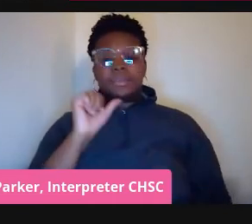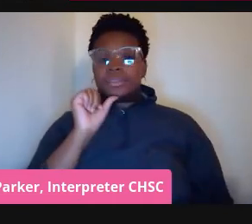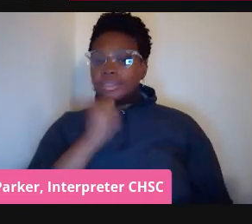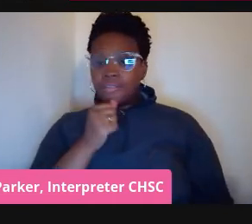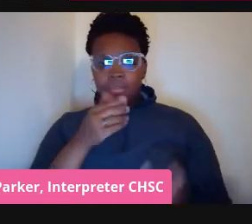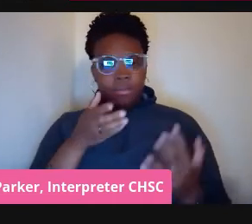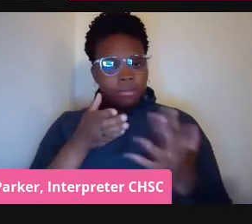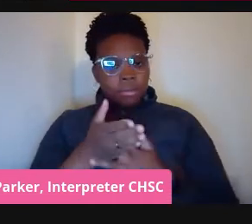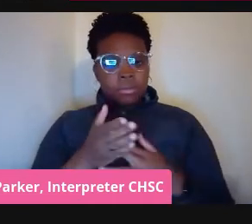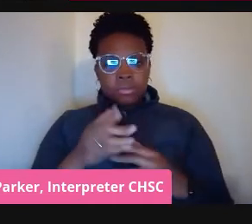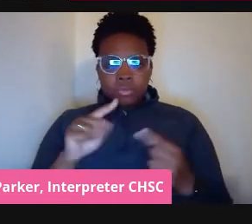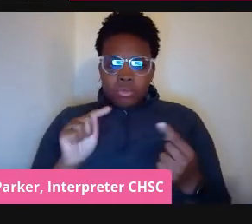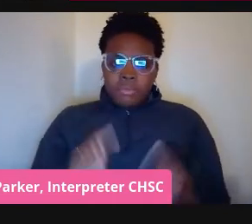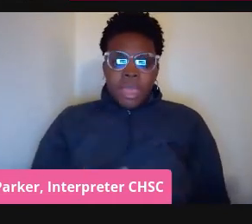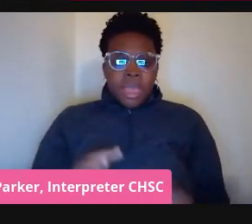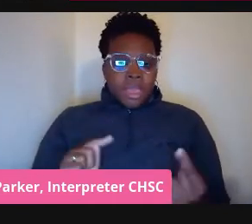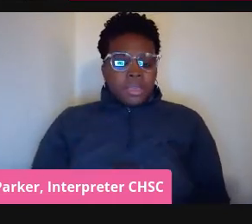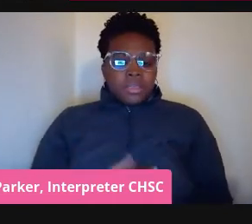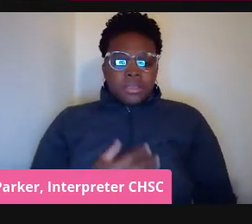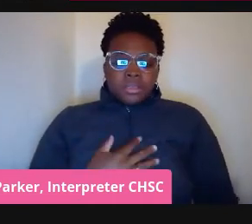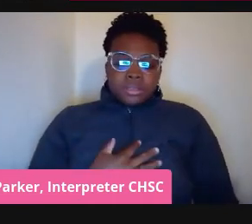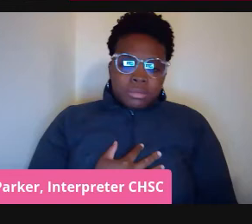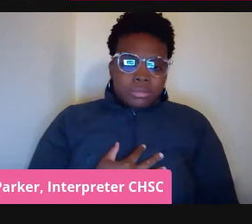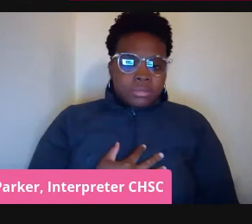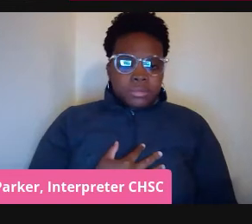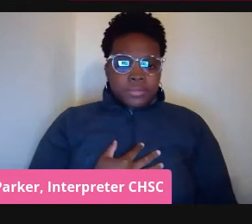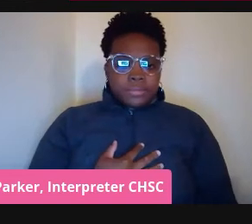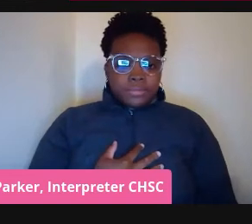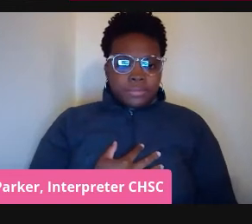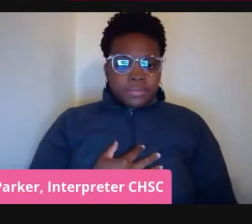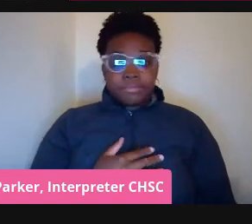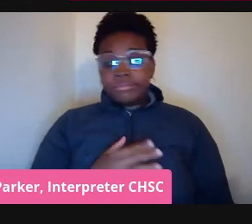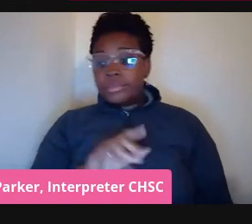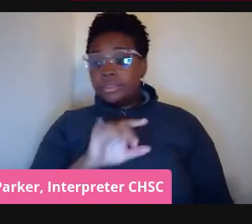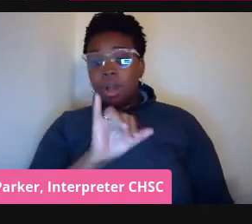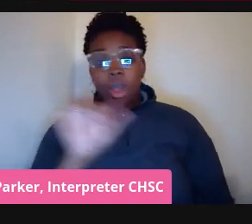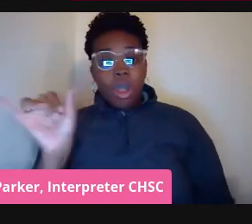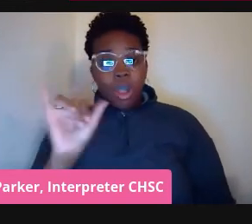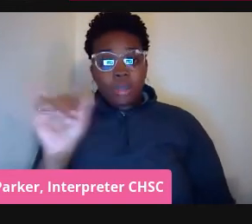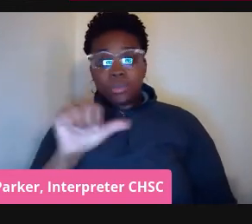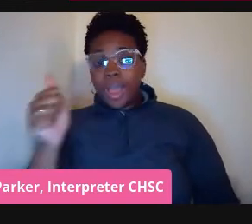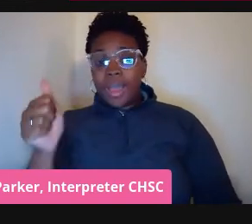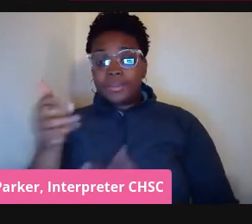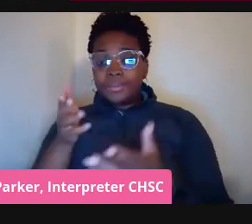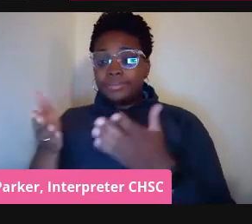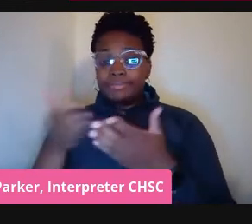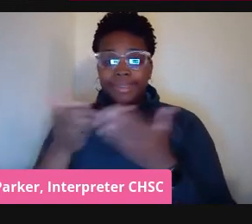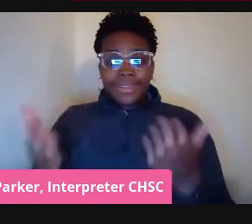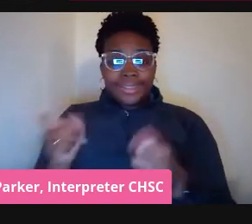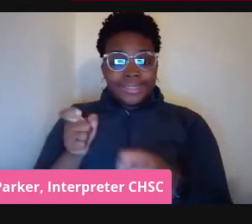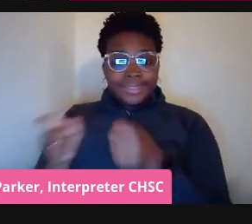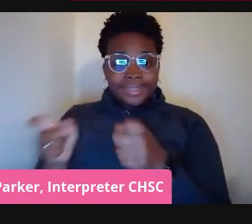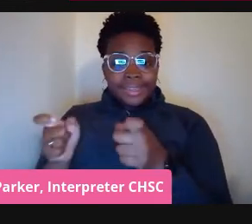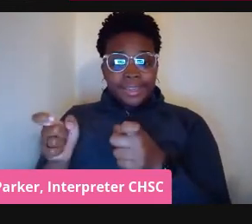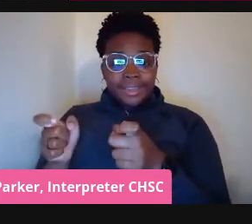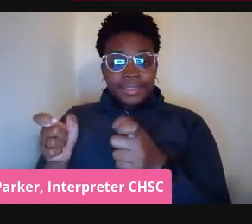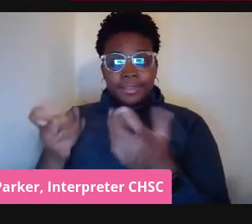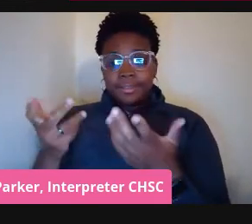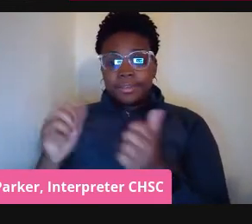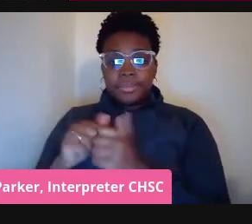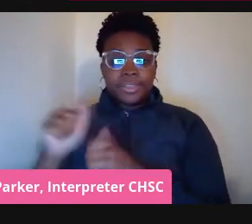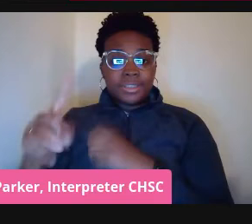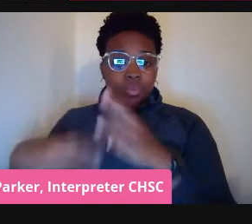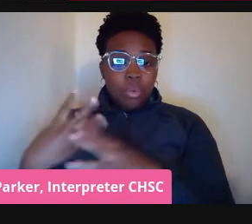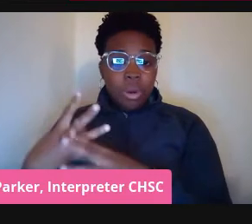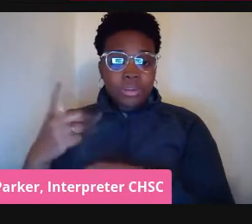pain, you know, in concert with everything else that we're dealing with in this world, in this country. And one of the other